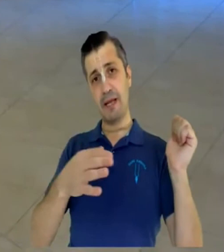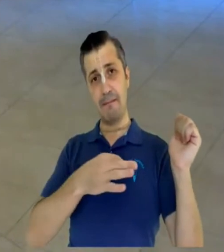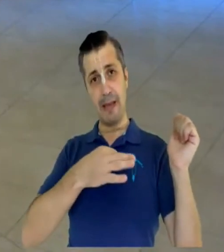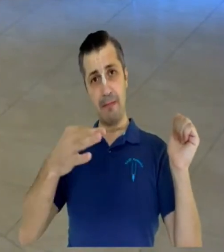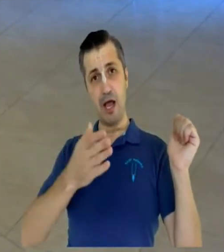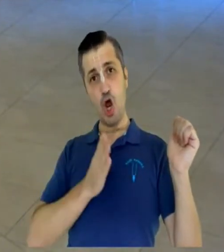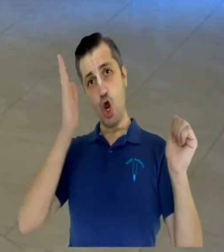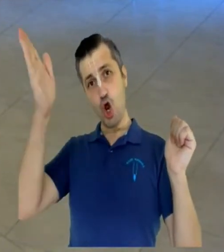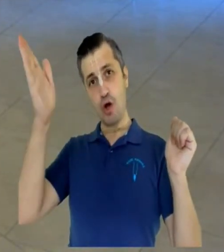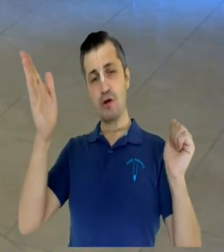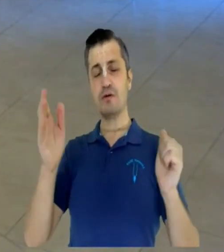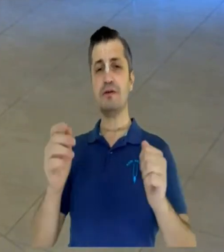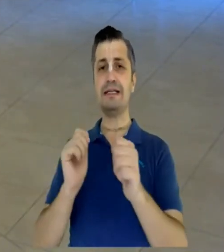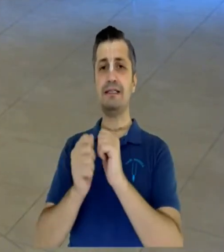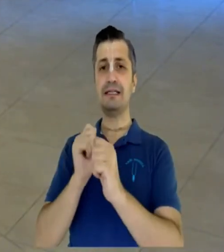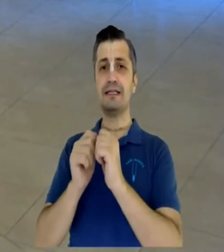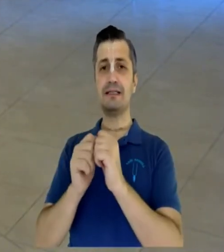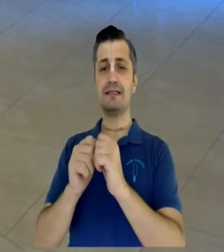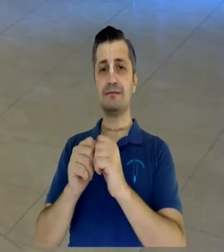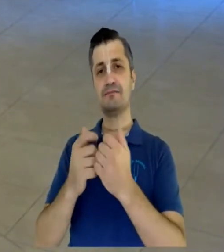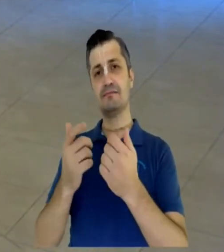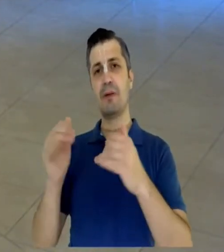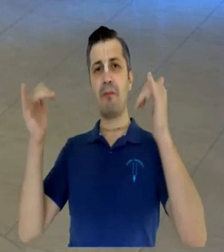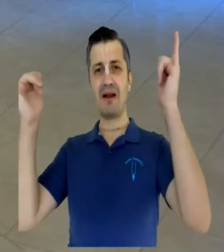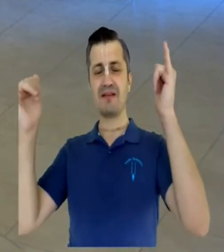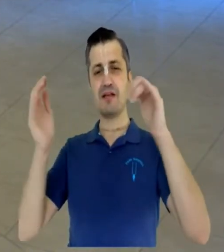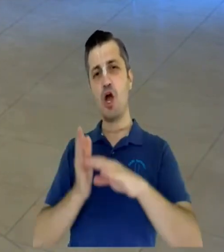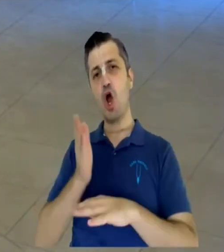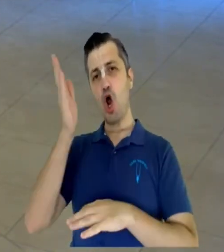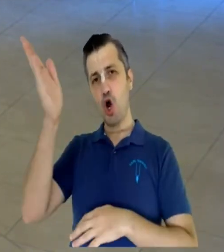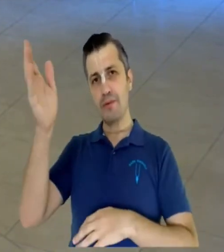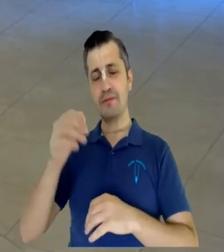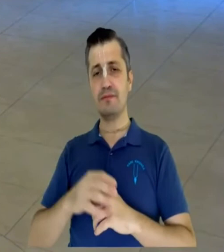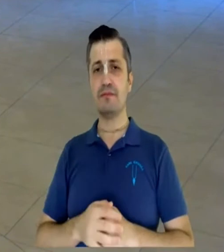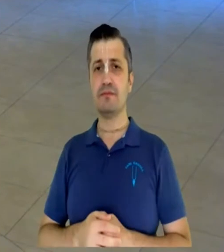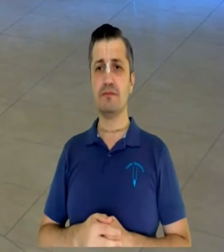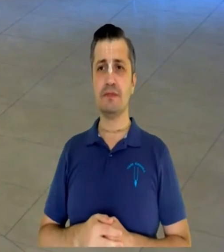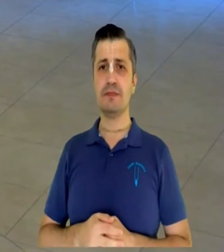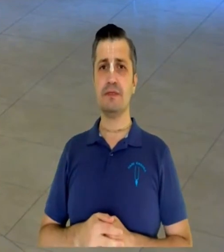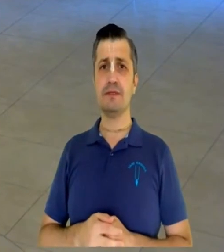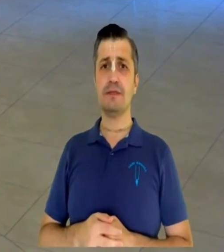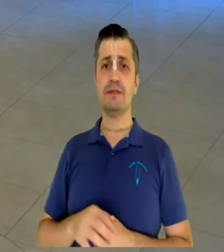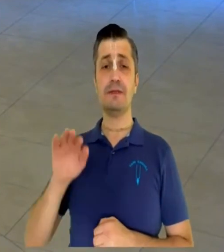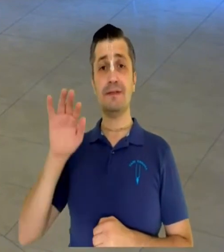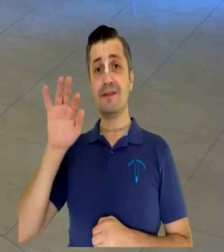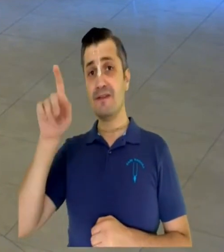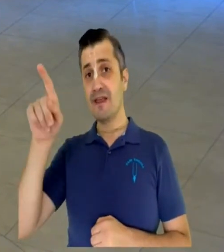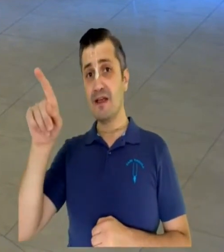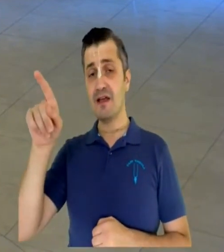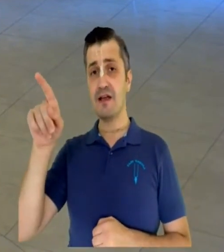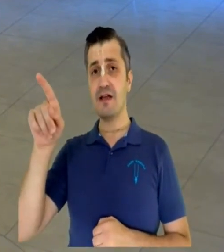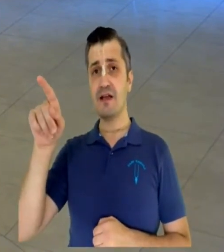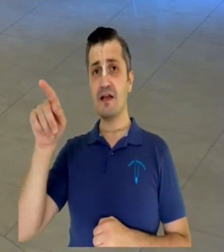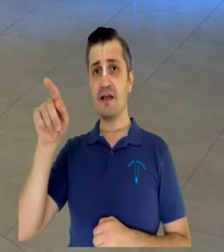he committed an offence, and he actually um, he was just more focused on